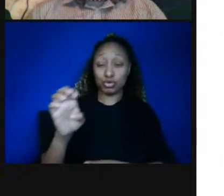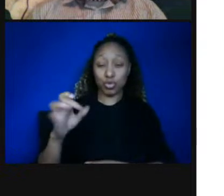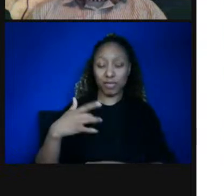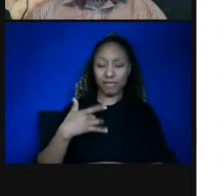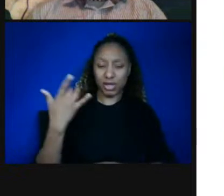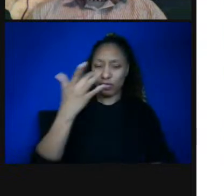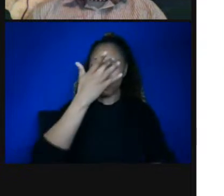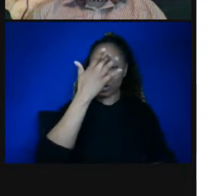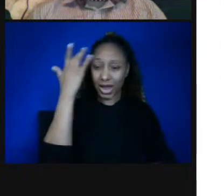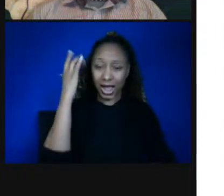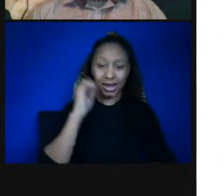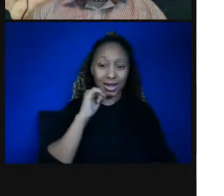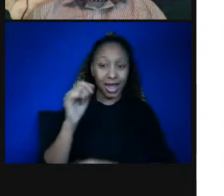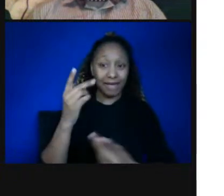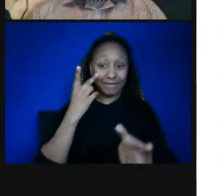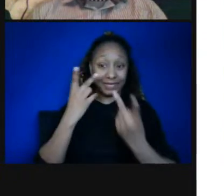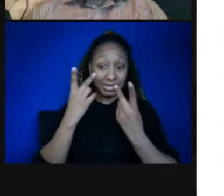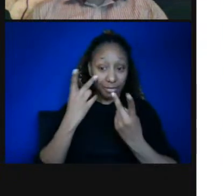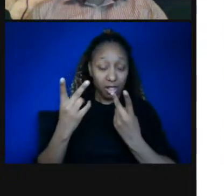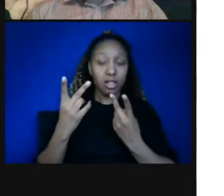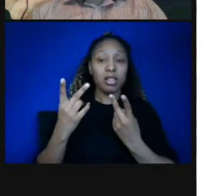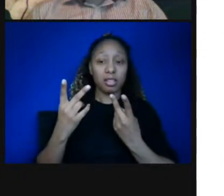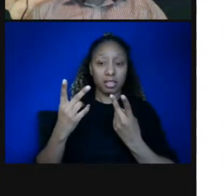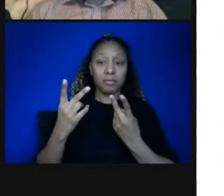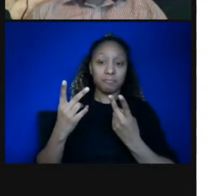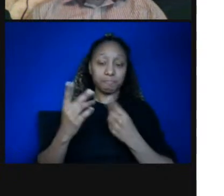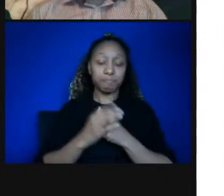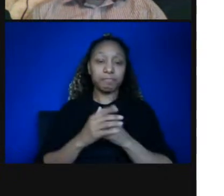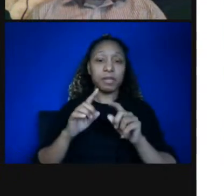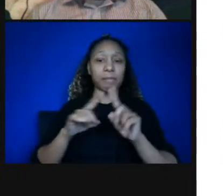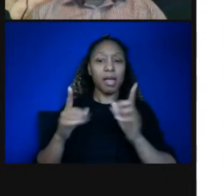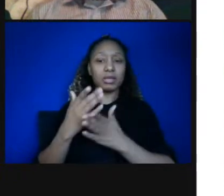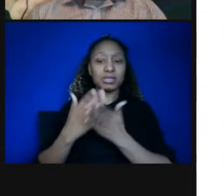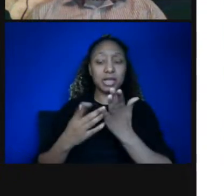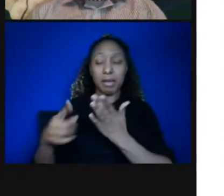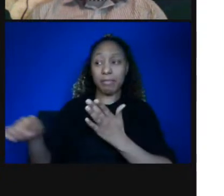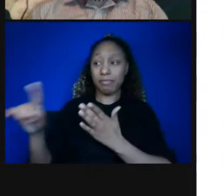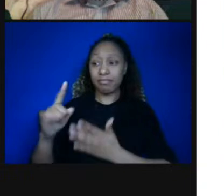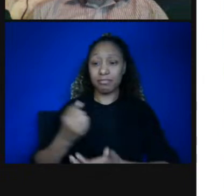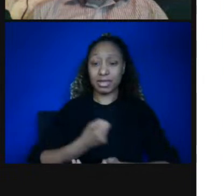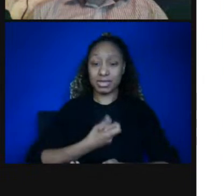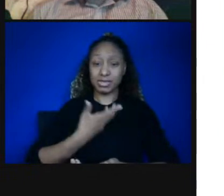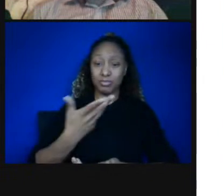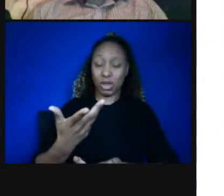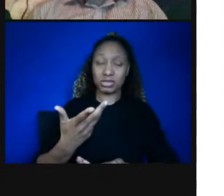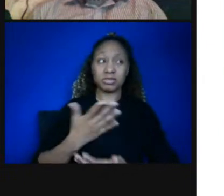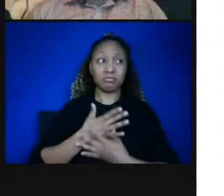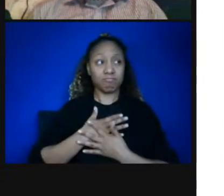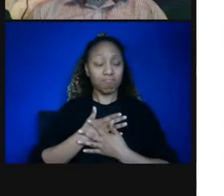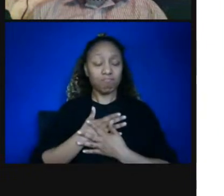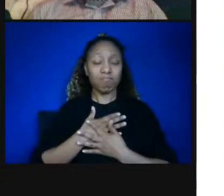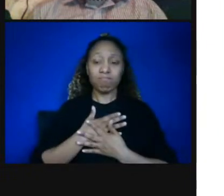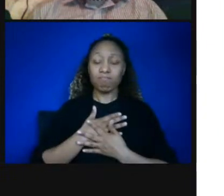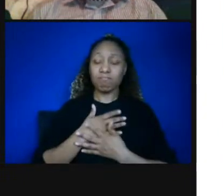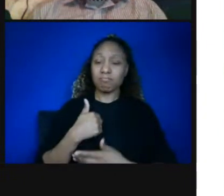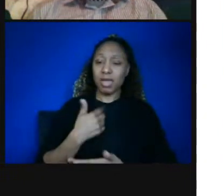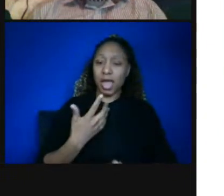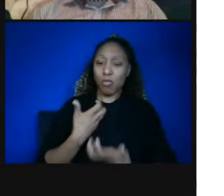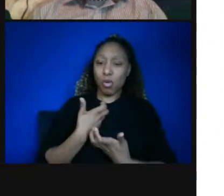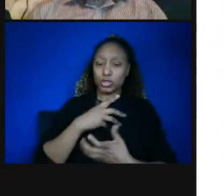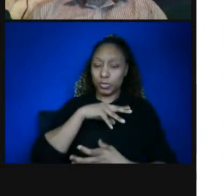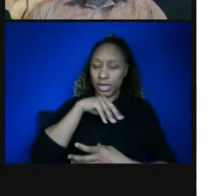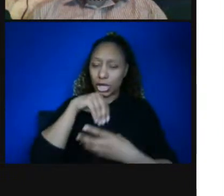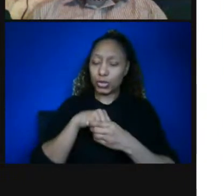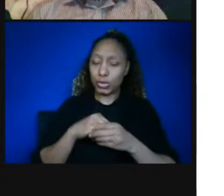the public and government at large. Some expressed a feeling of tokenization. They expressed a desire to be included